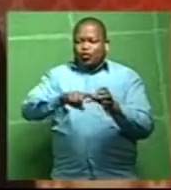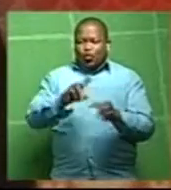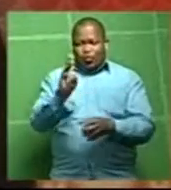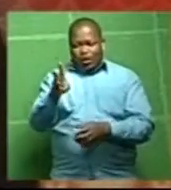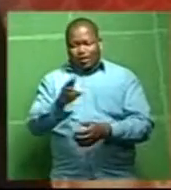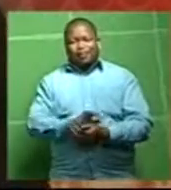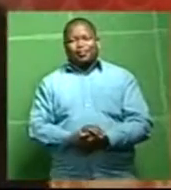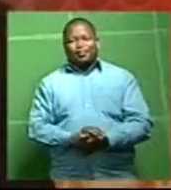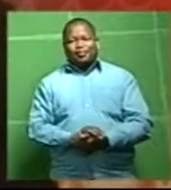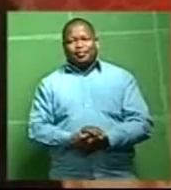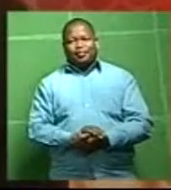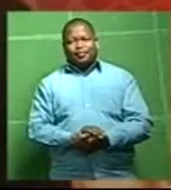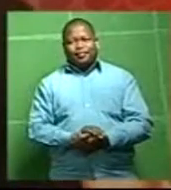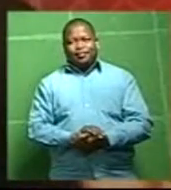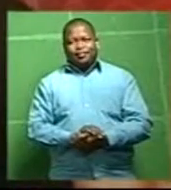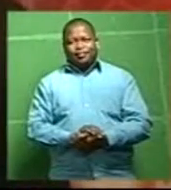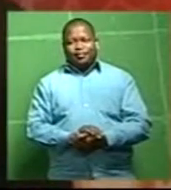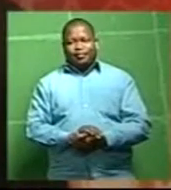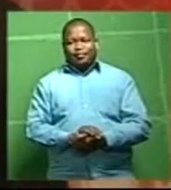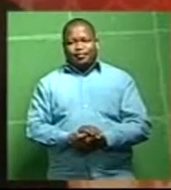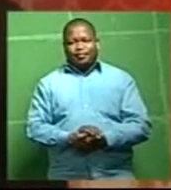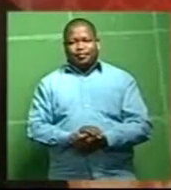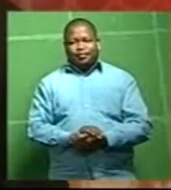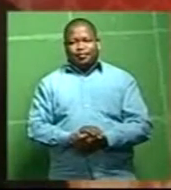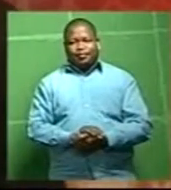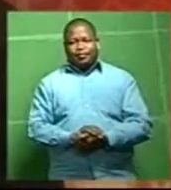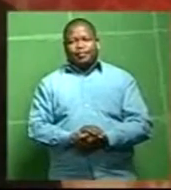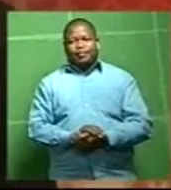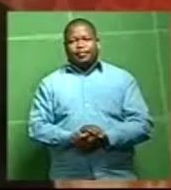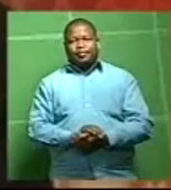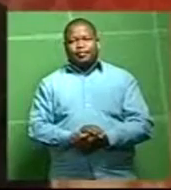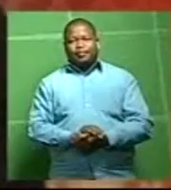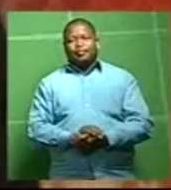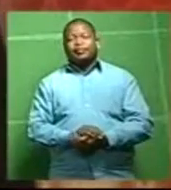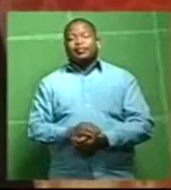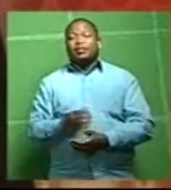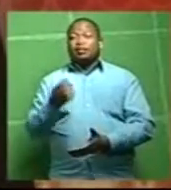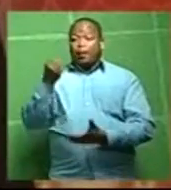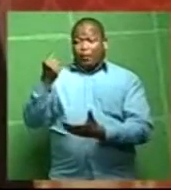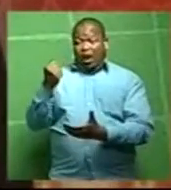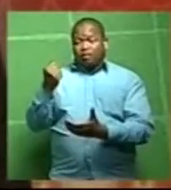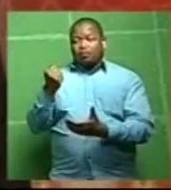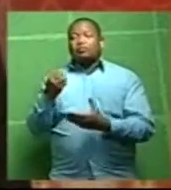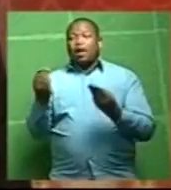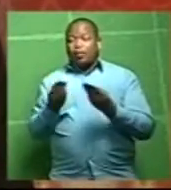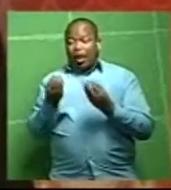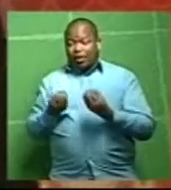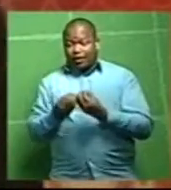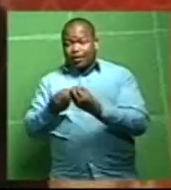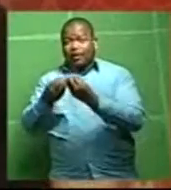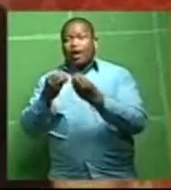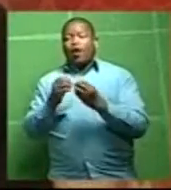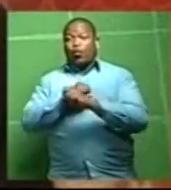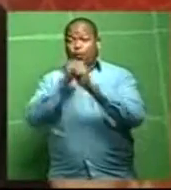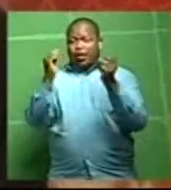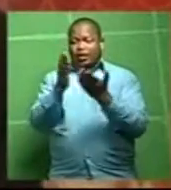Is 350,000 emalayanis Which reflects